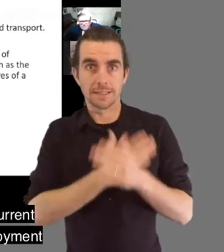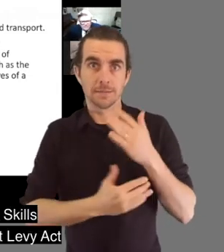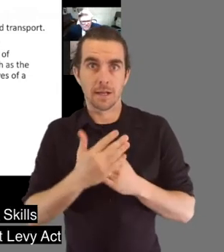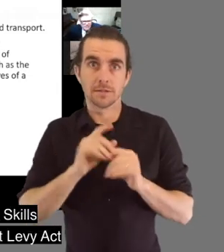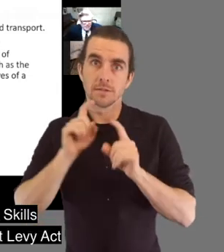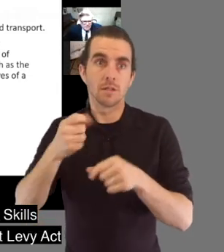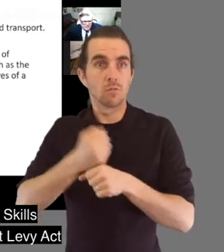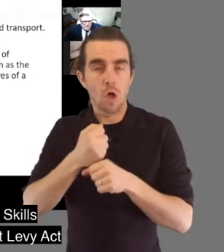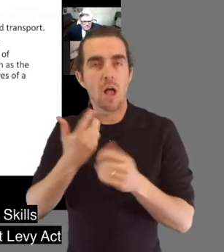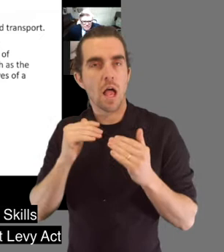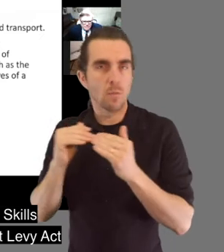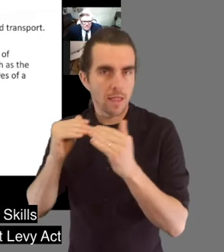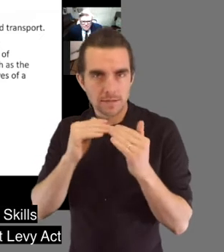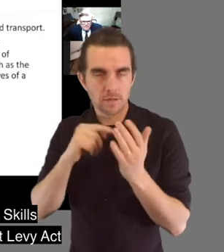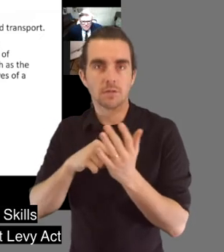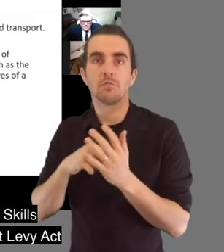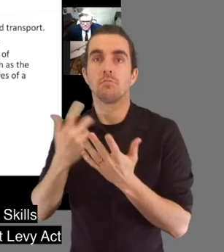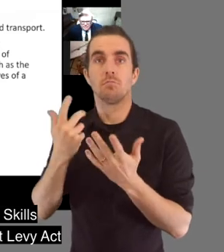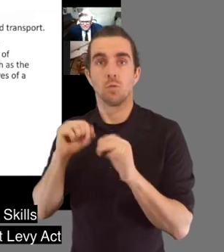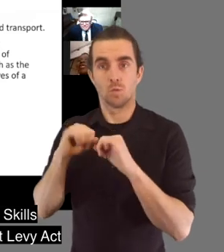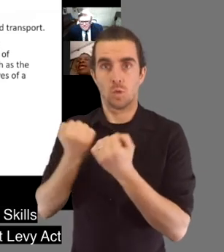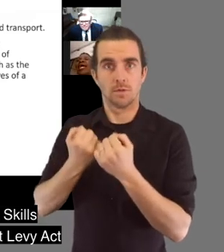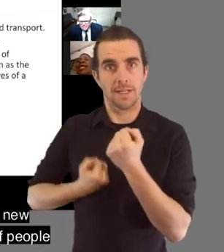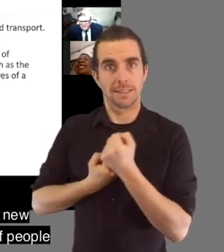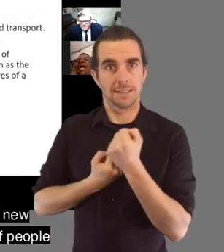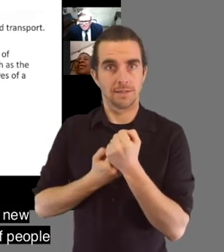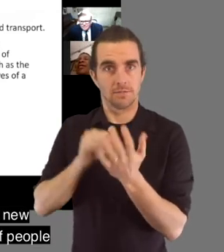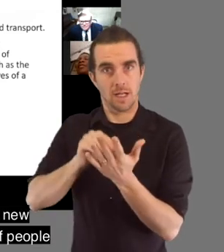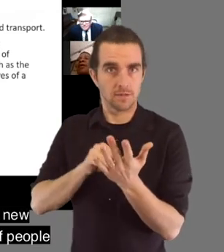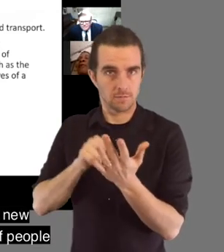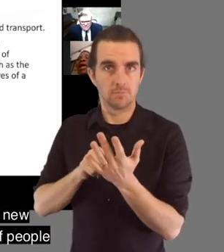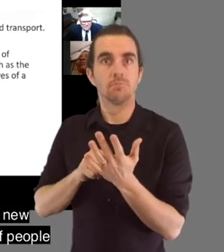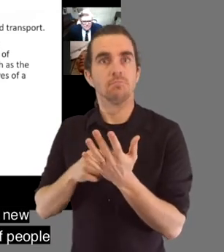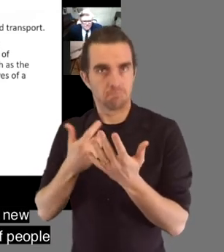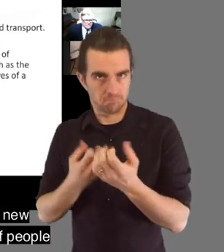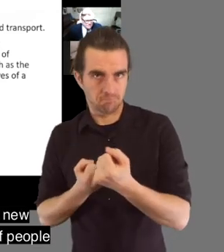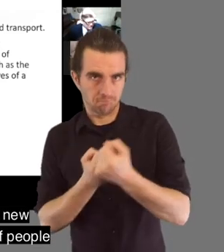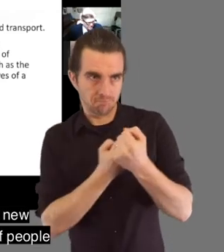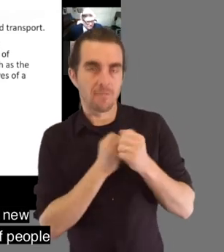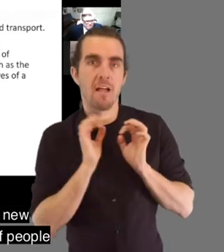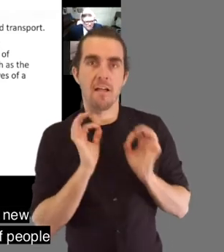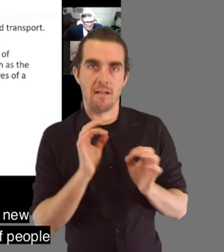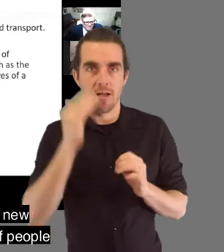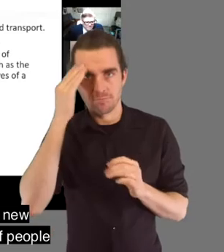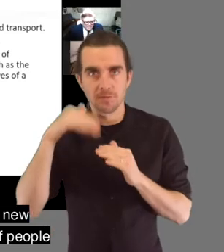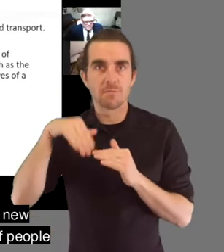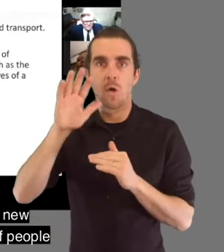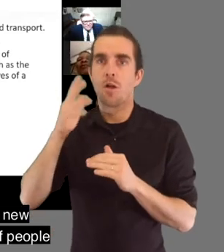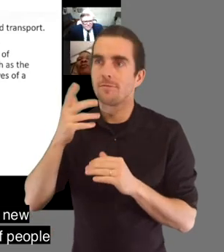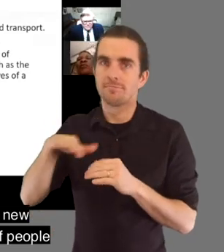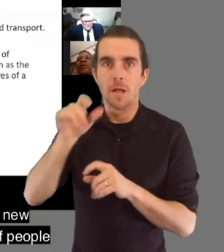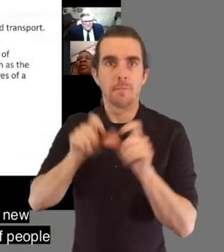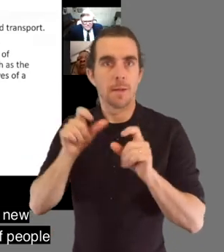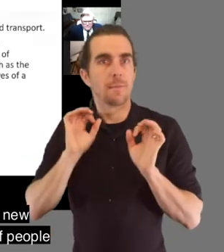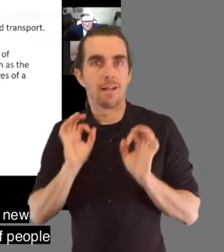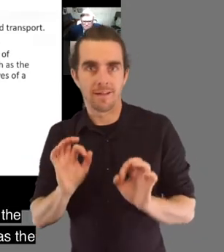Assistance Act, Skills Development Act, Skills Development Levy Act, and others have helped create a new sense of awareness of the needs of